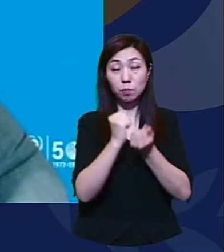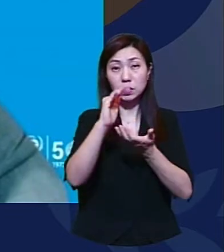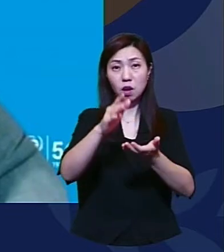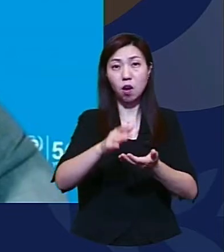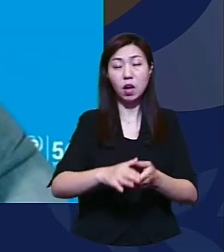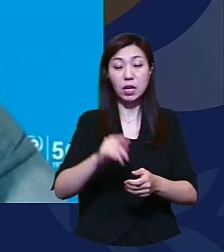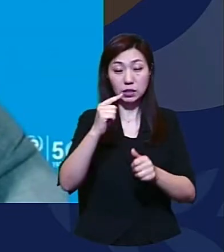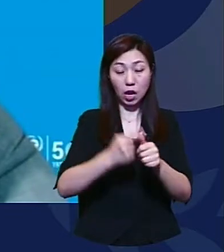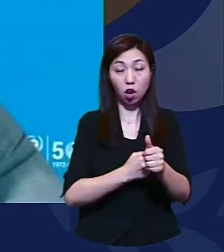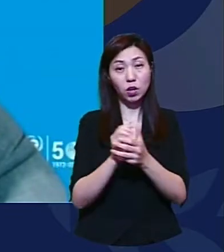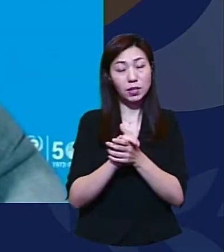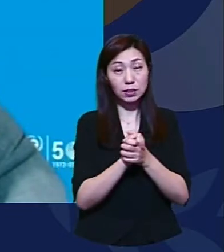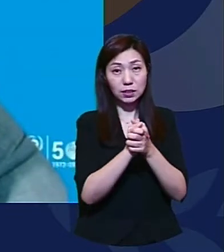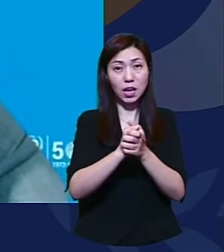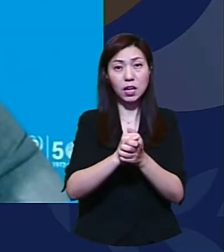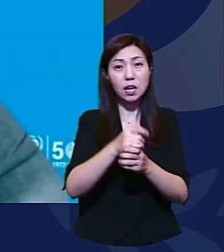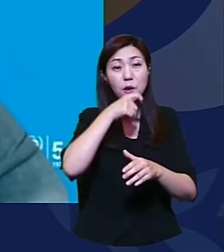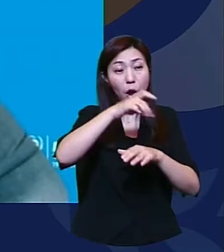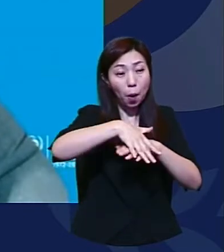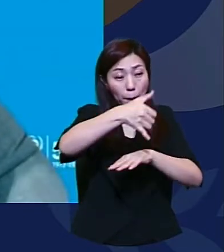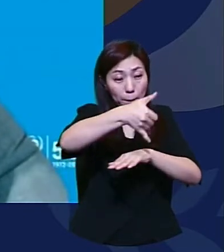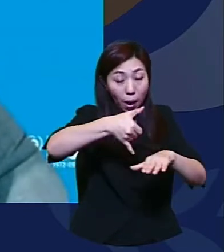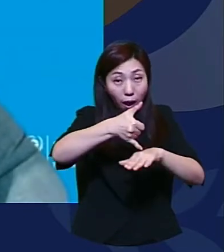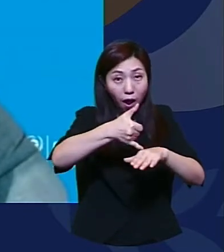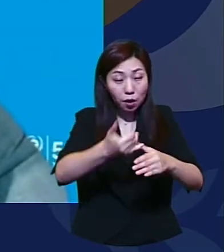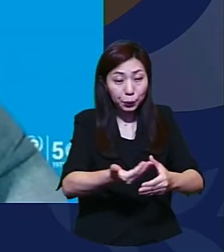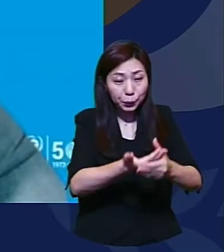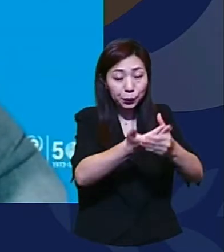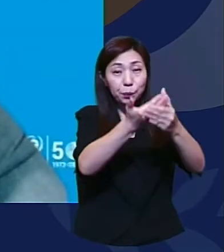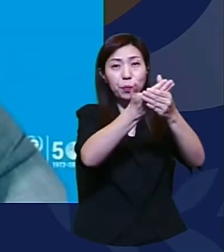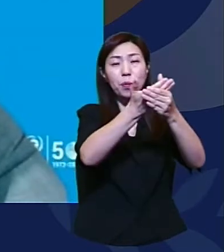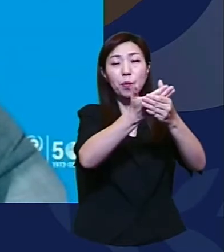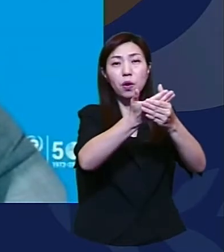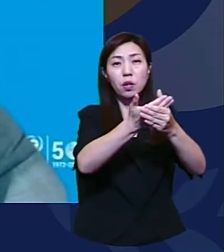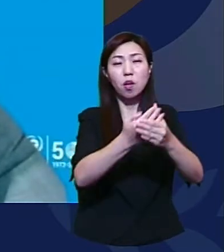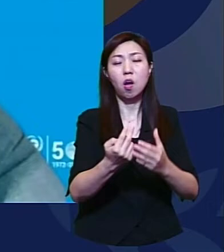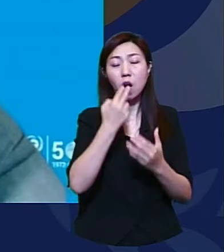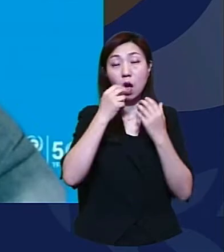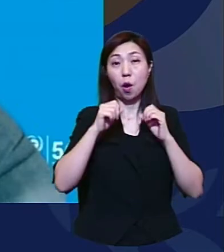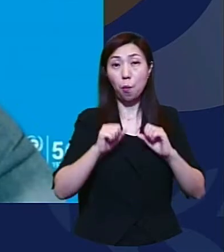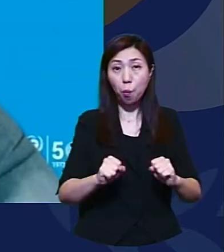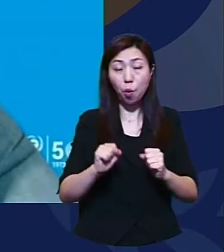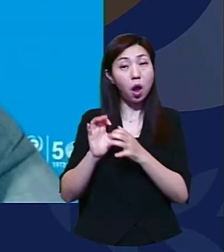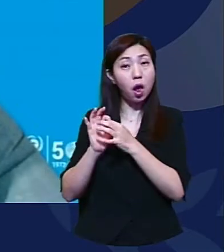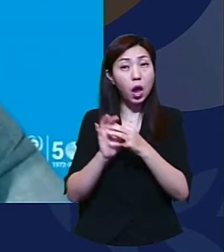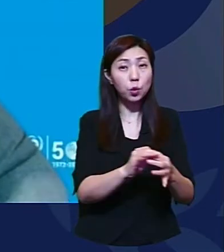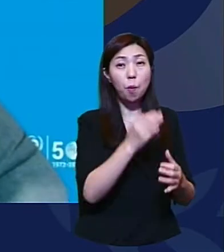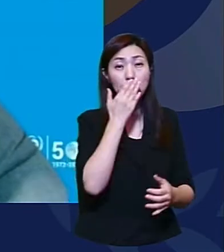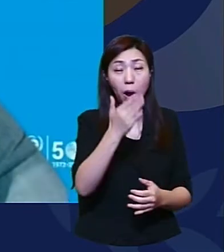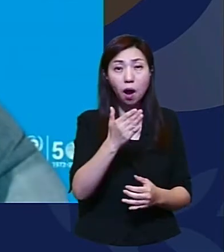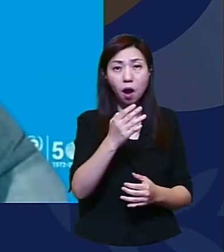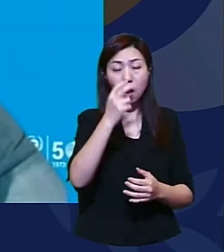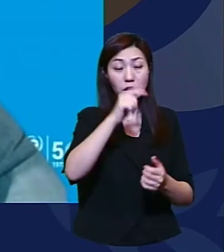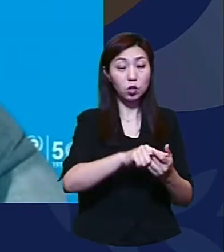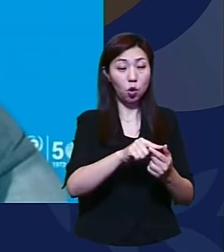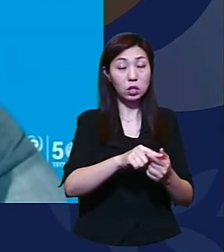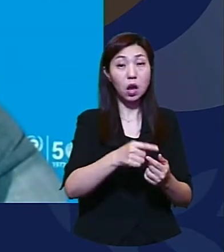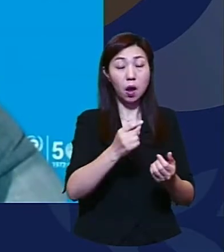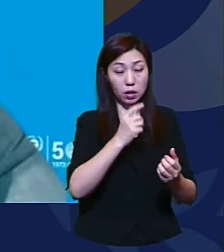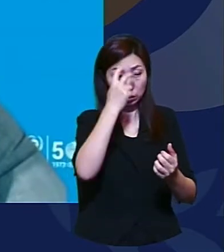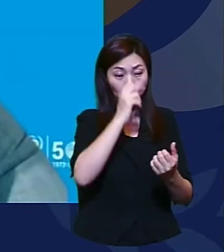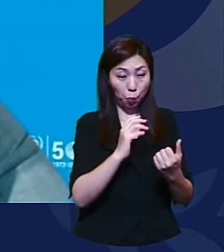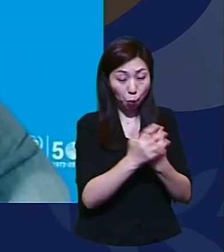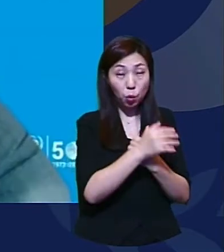food production, for example, can alleviate hunger, reduce poverty, and increase equitable